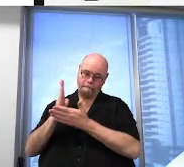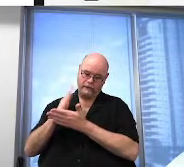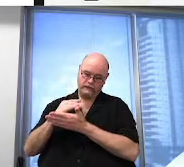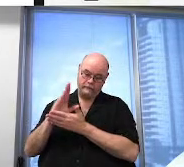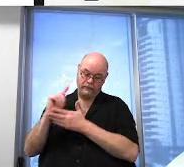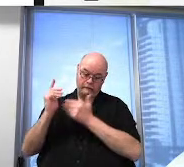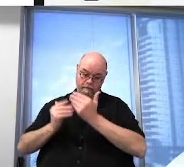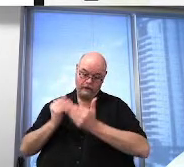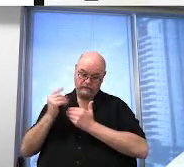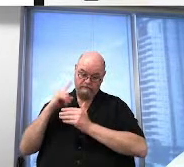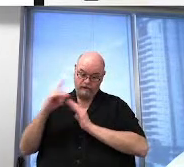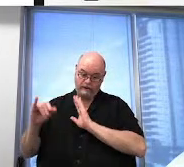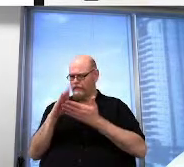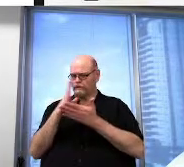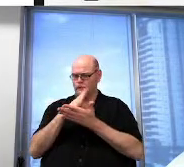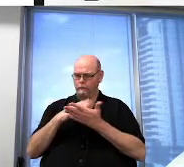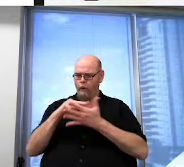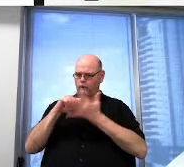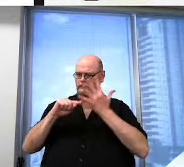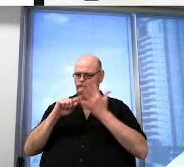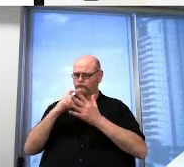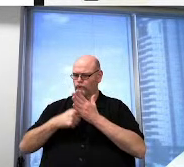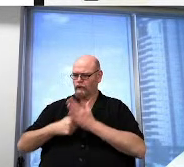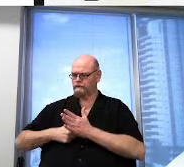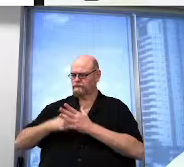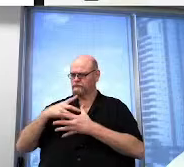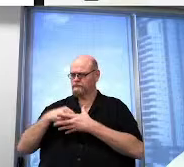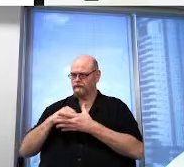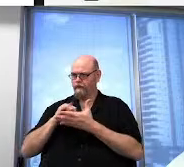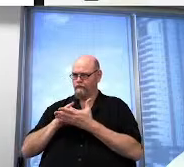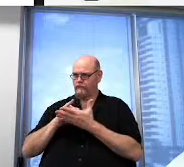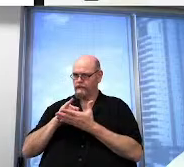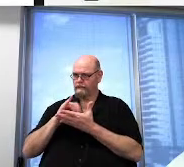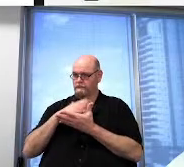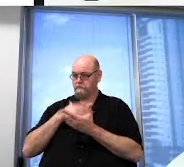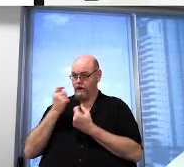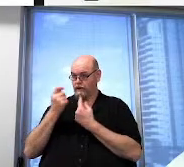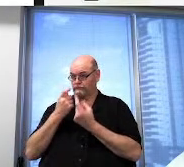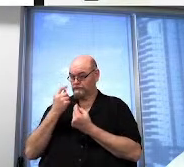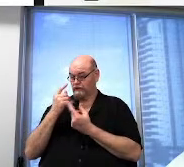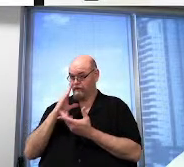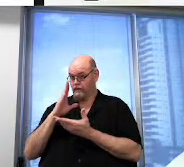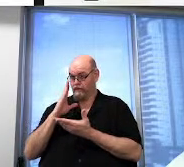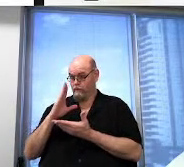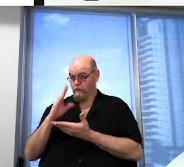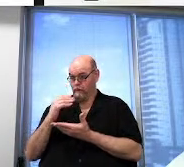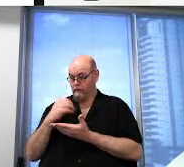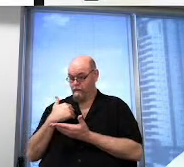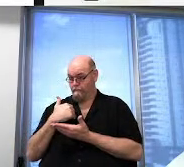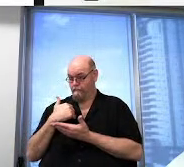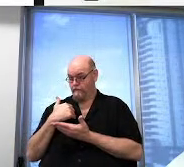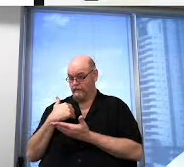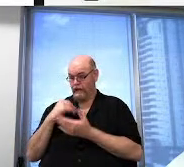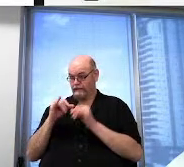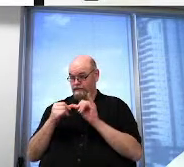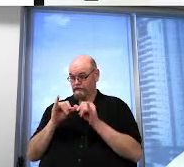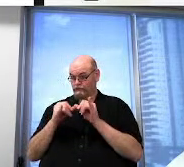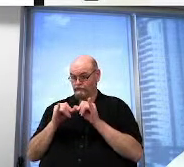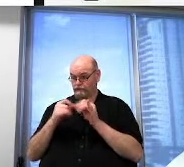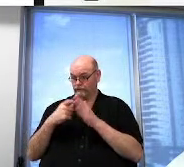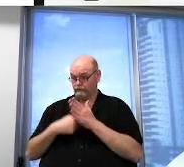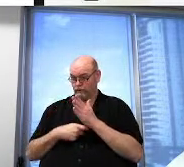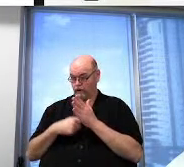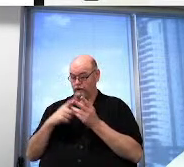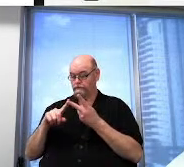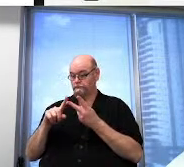But the process for identify them, which is The component, all the different cost components that go into this. So my understanding is there would be,